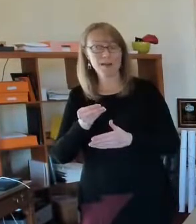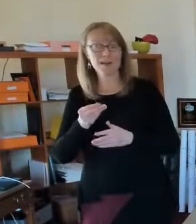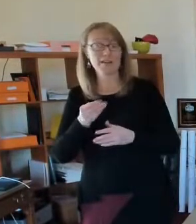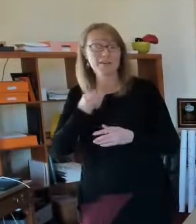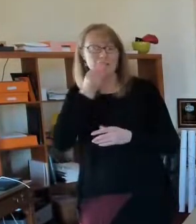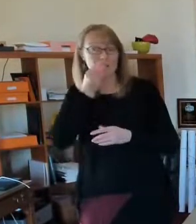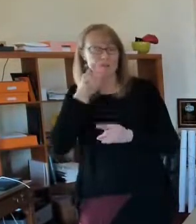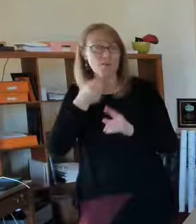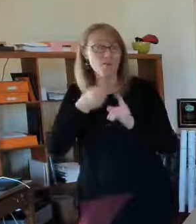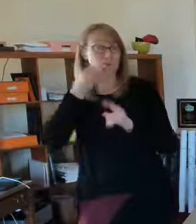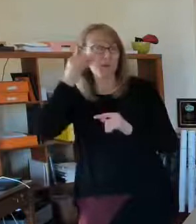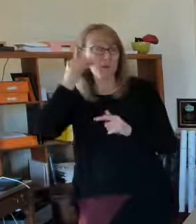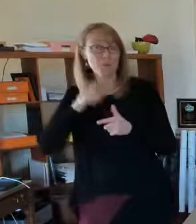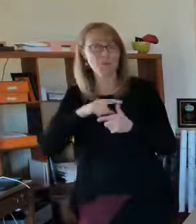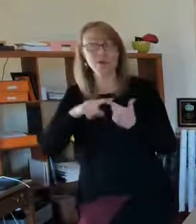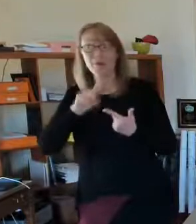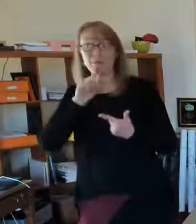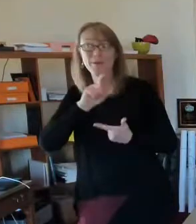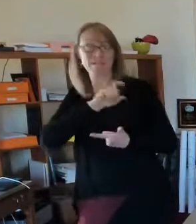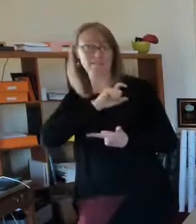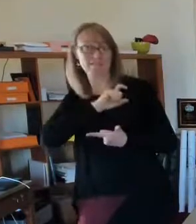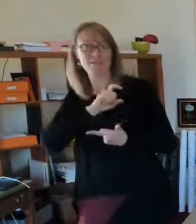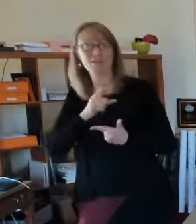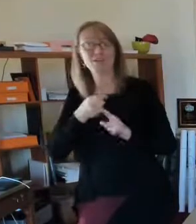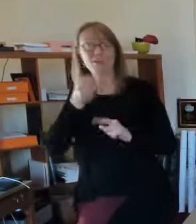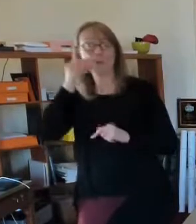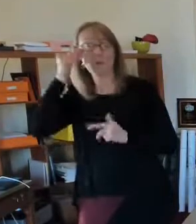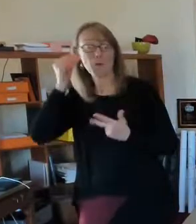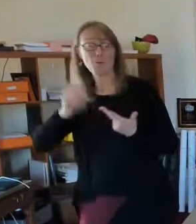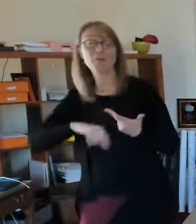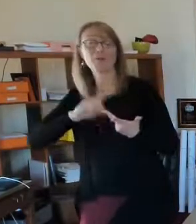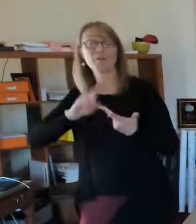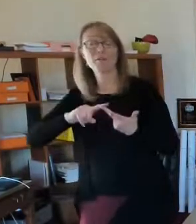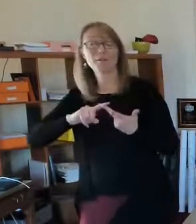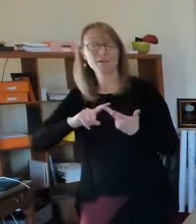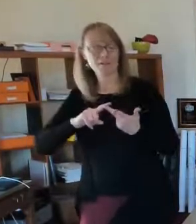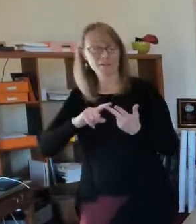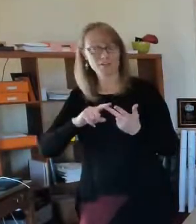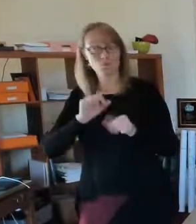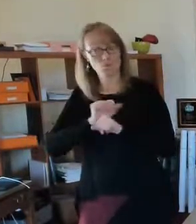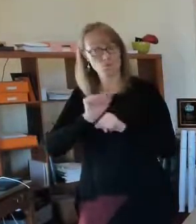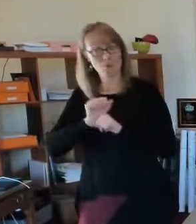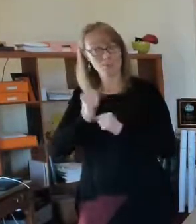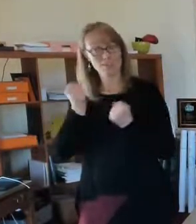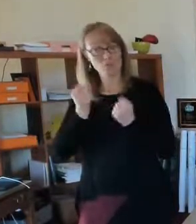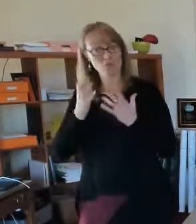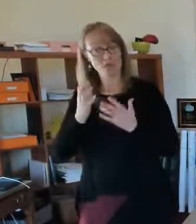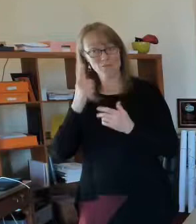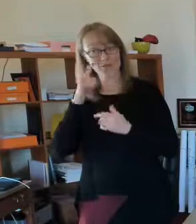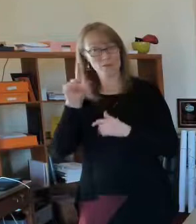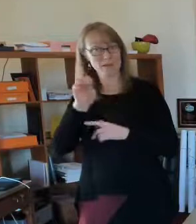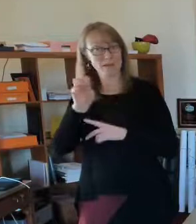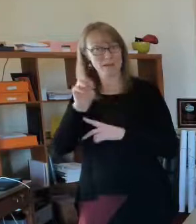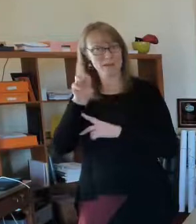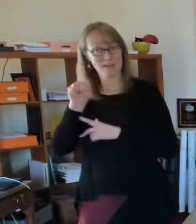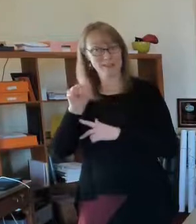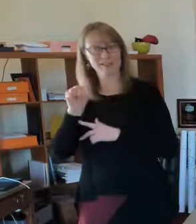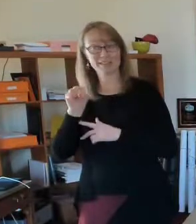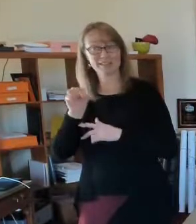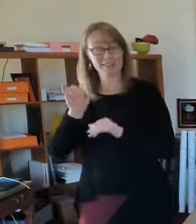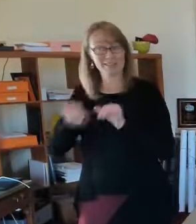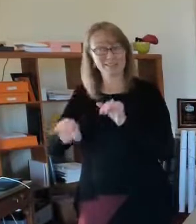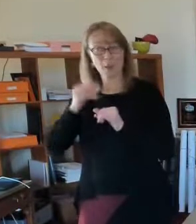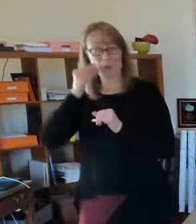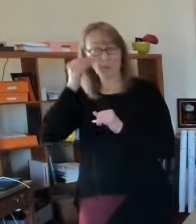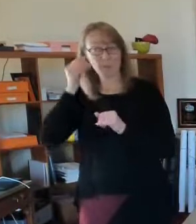can't, be an EMS driver from home. So most people cannot work from home. And so if you cannot work